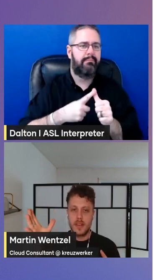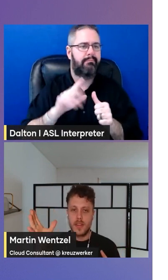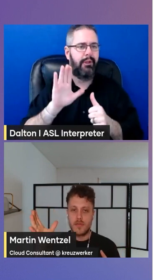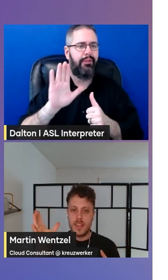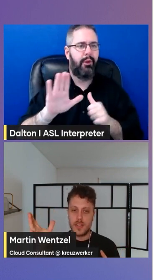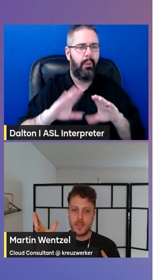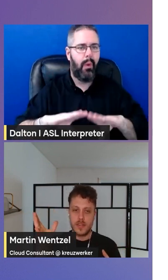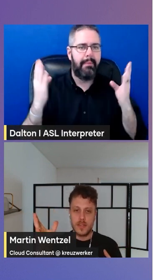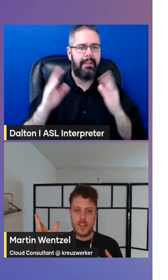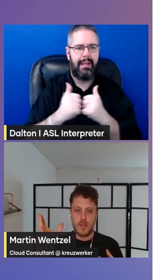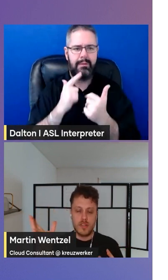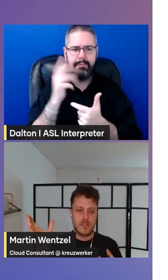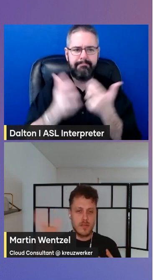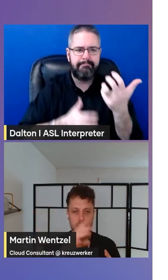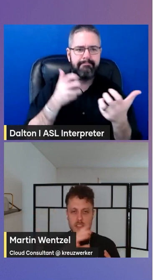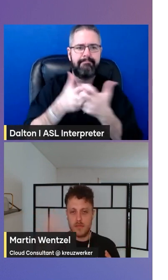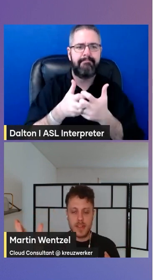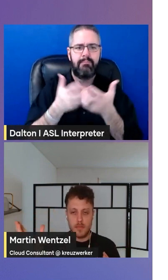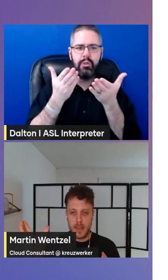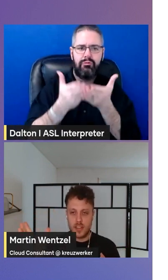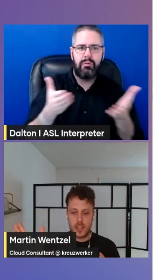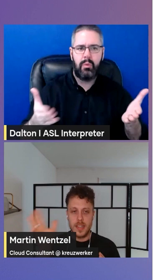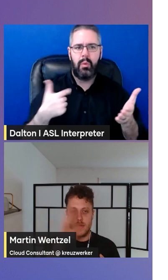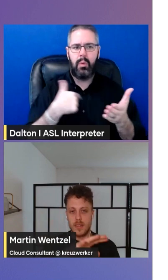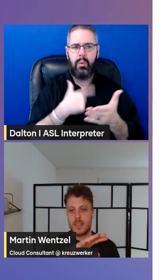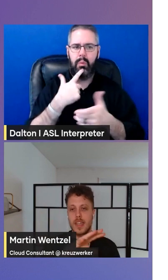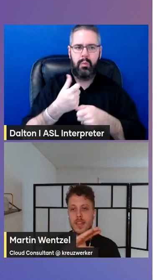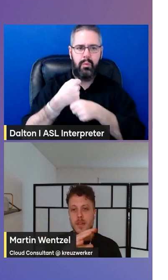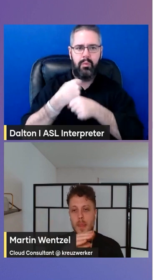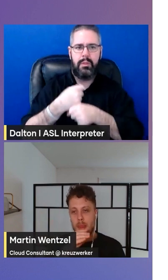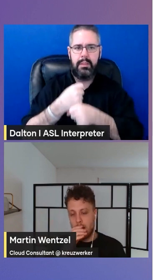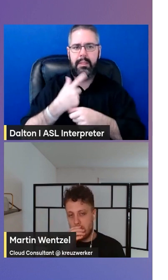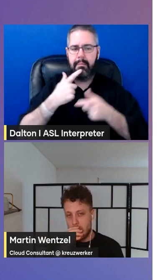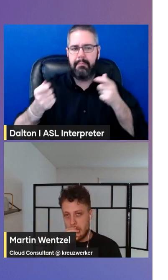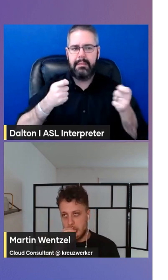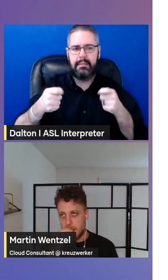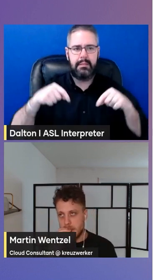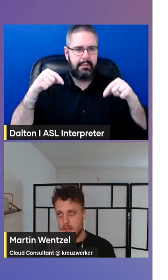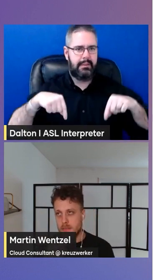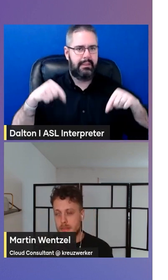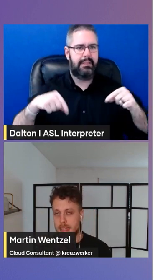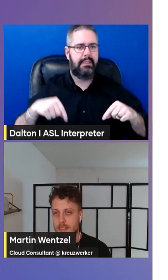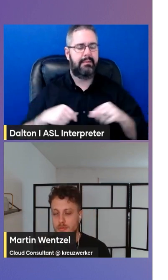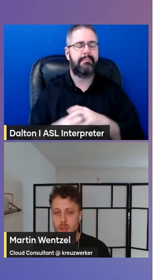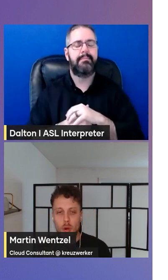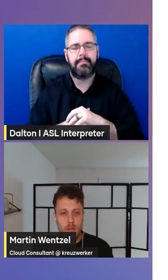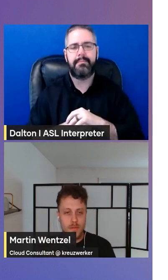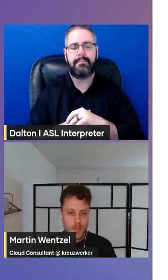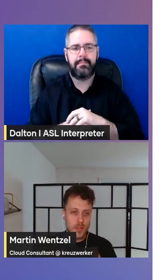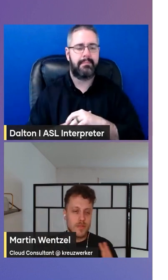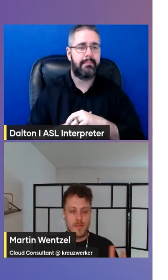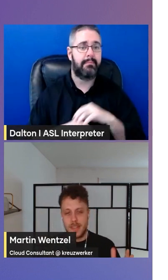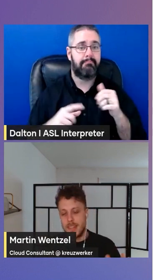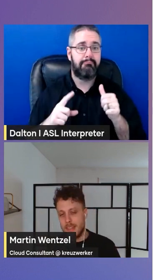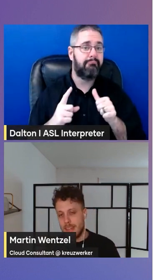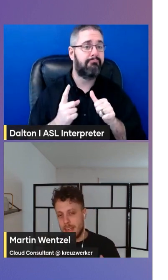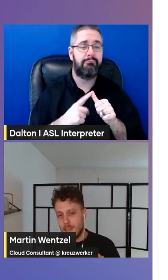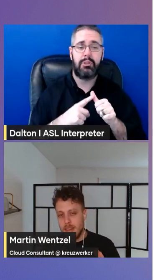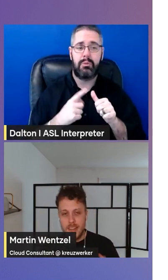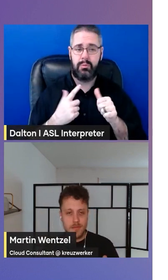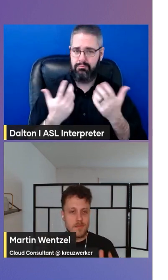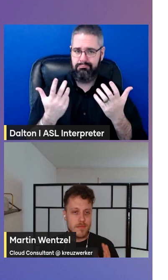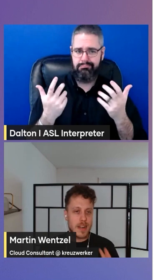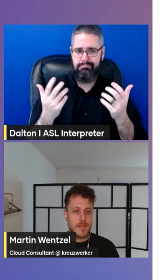fit the resources that we want to create and manage into the state. So as we all know,